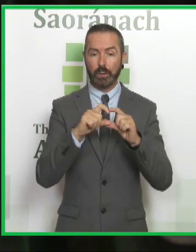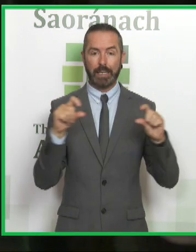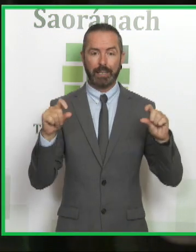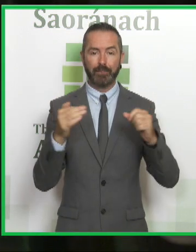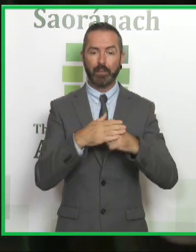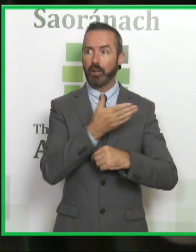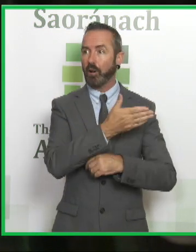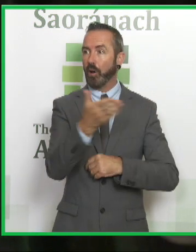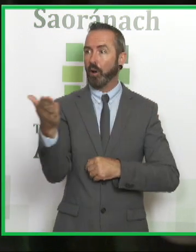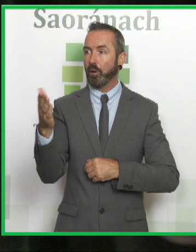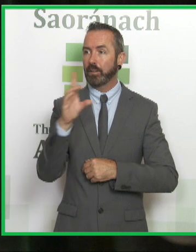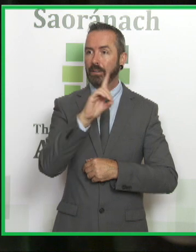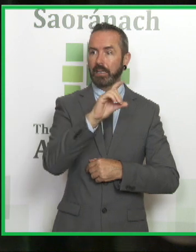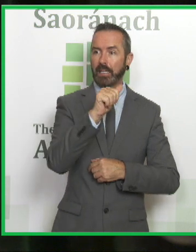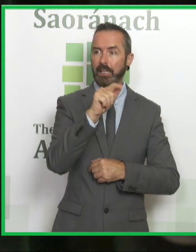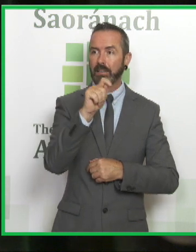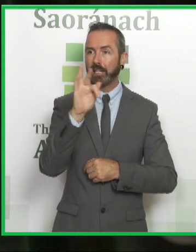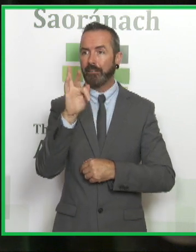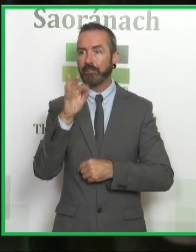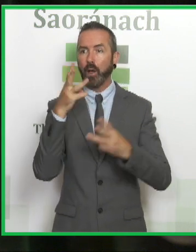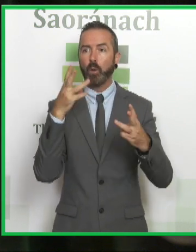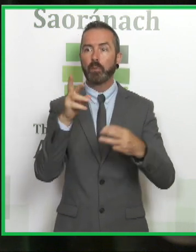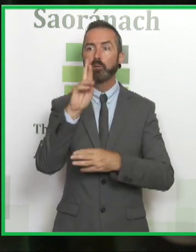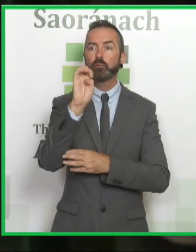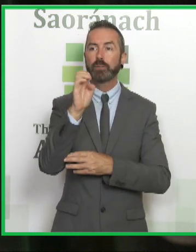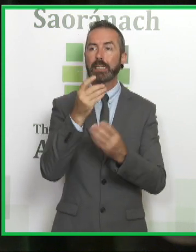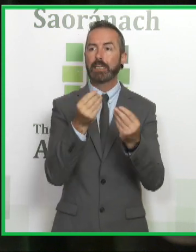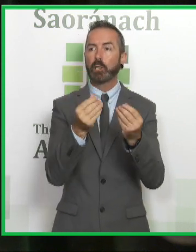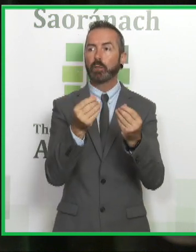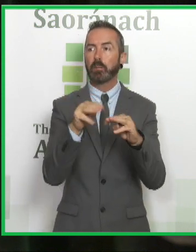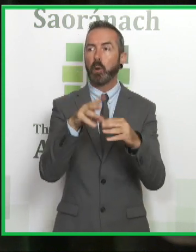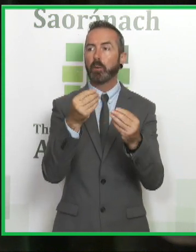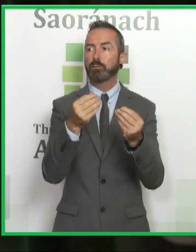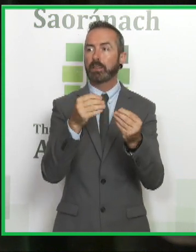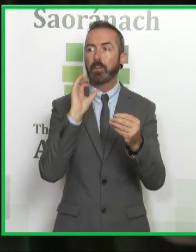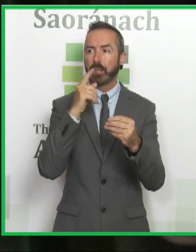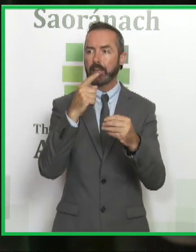for all drug and alcohol task forces to be resourced because they are the main